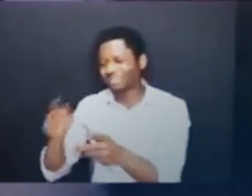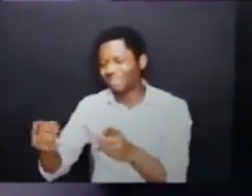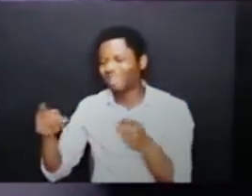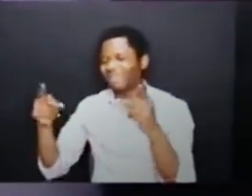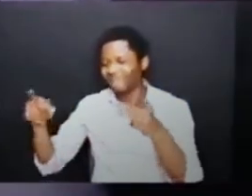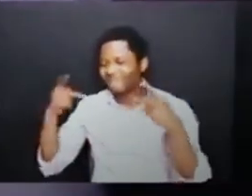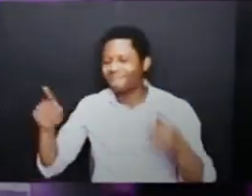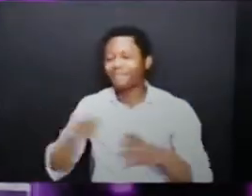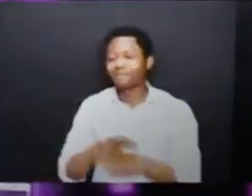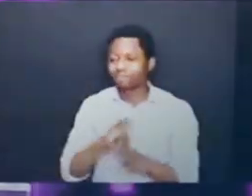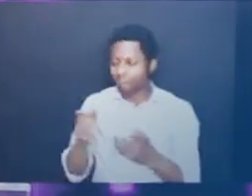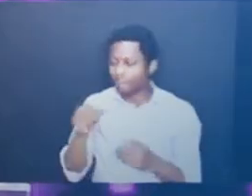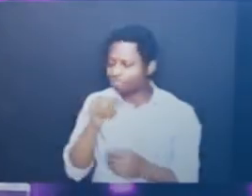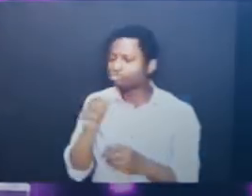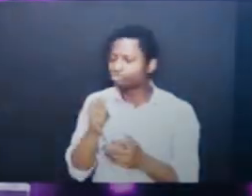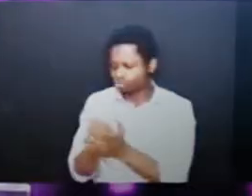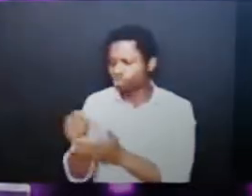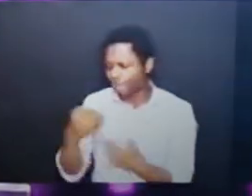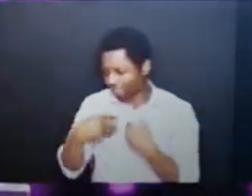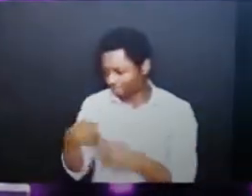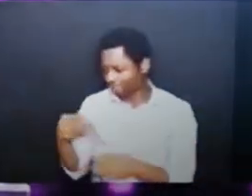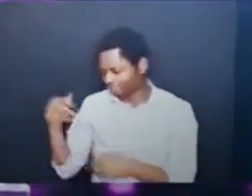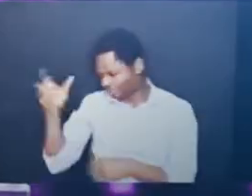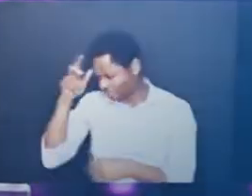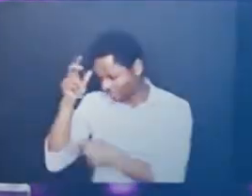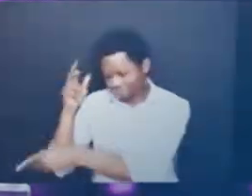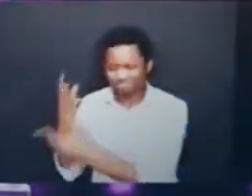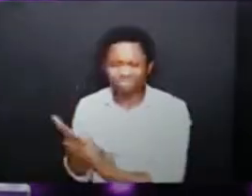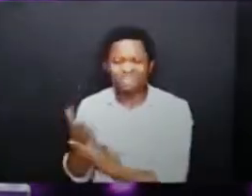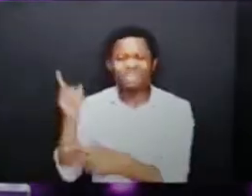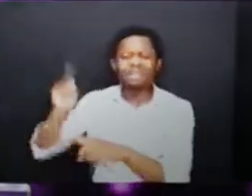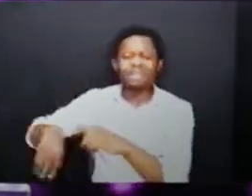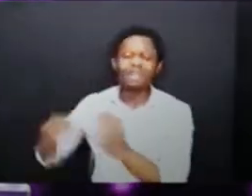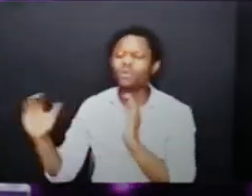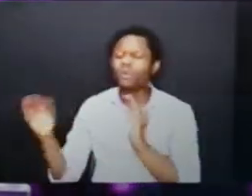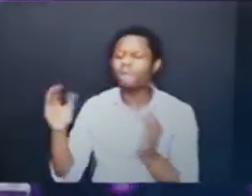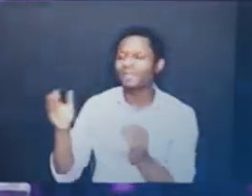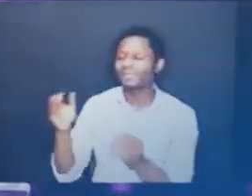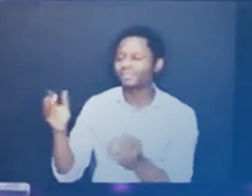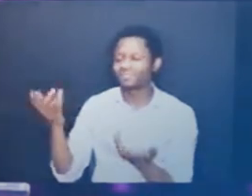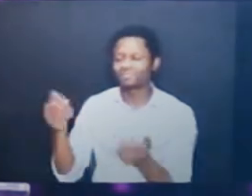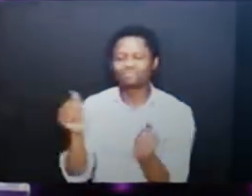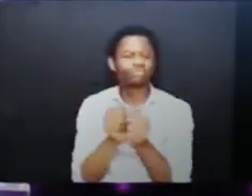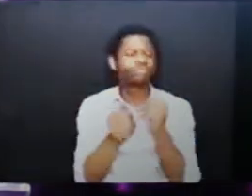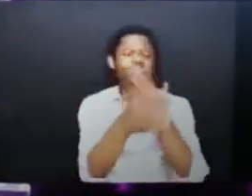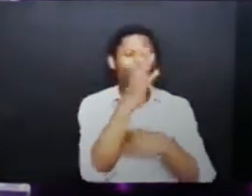But there is Satan. But you can't compare him with our great God.